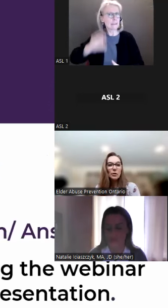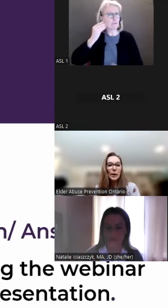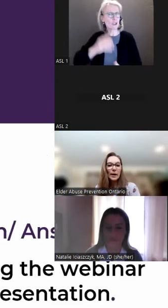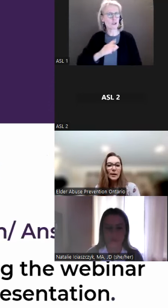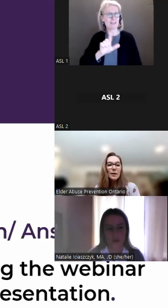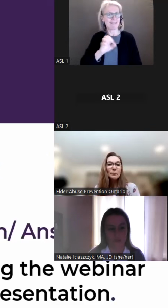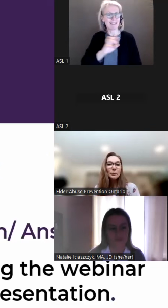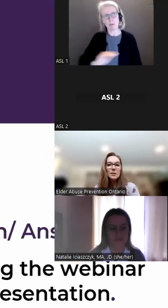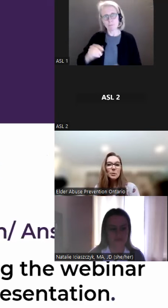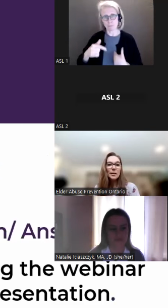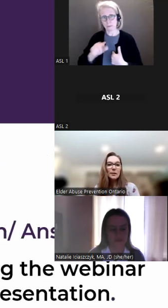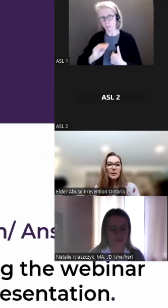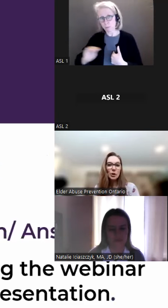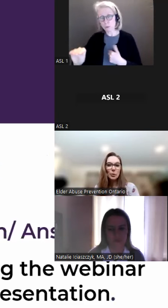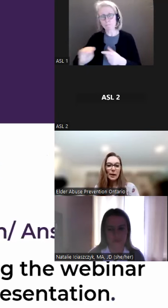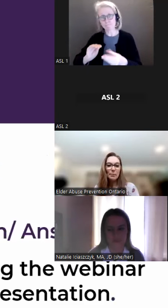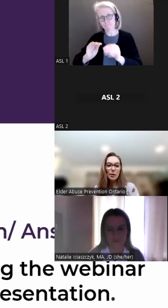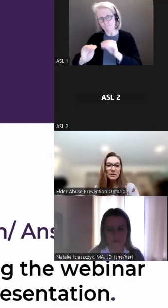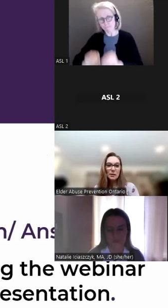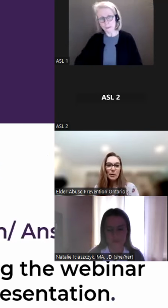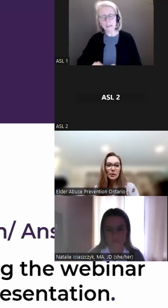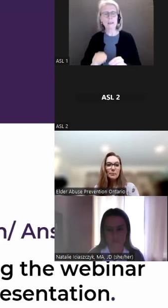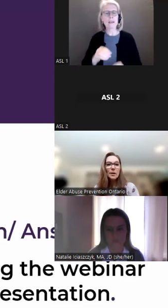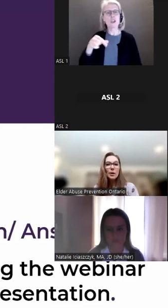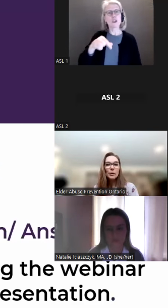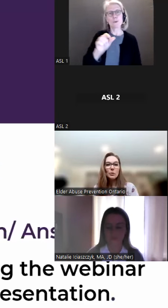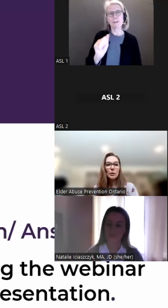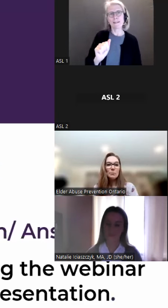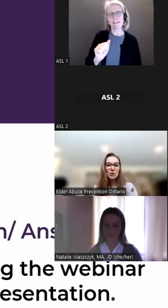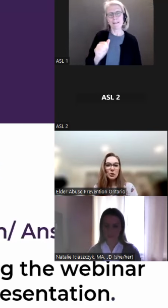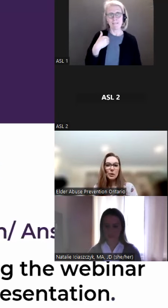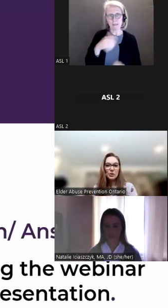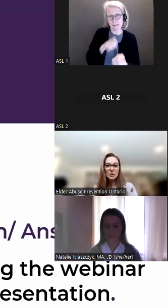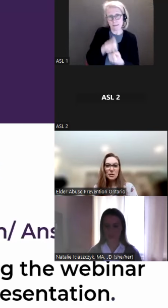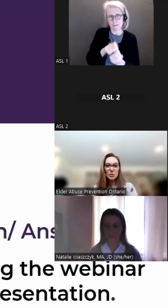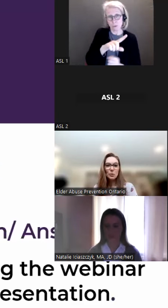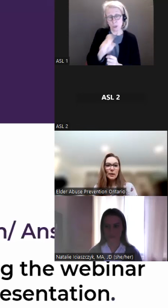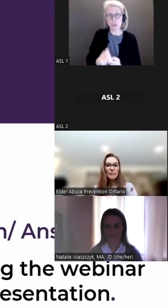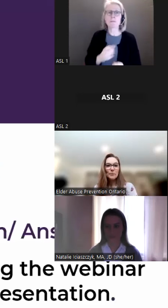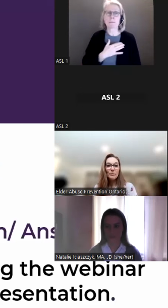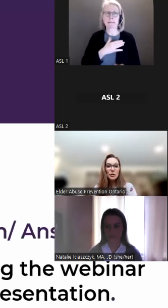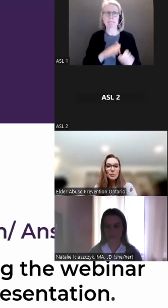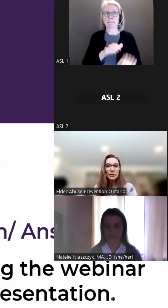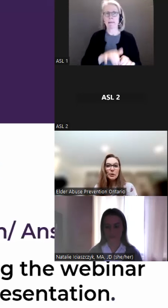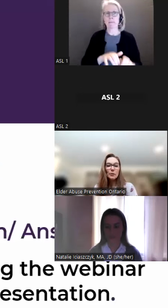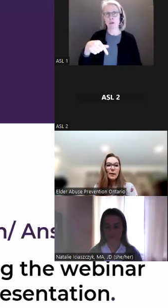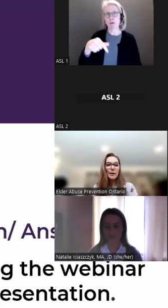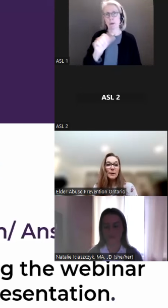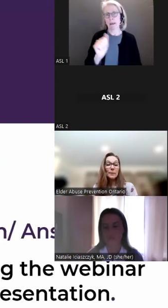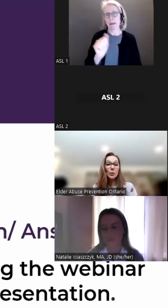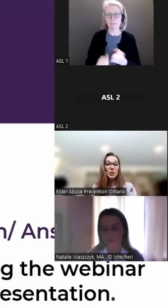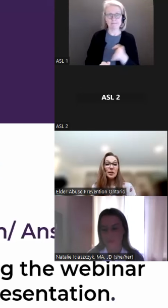question along the way, please put that in the Q&A box at the bottom. We don't want to miss your questions. So if you do put